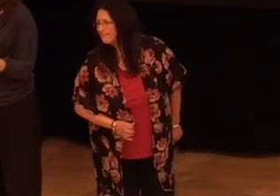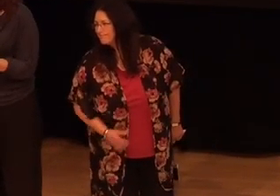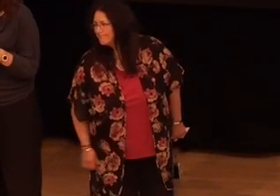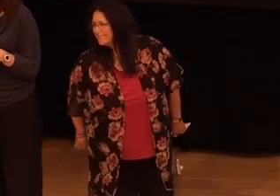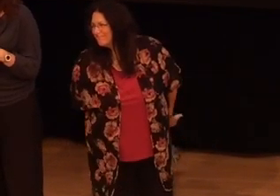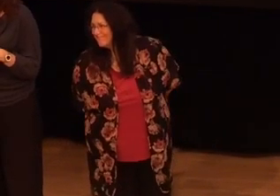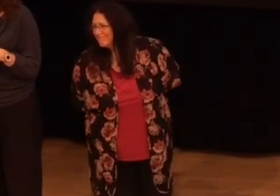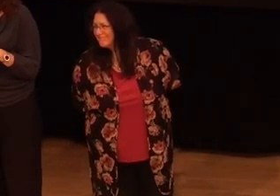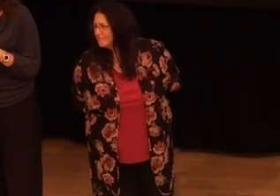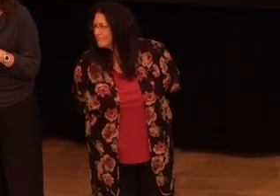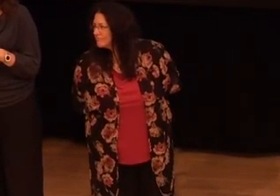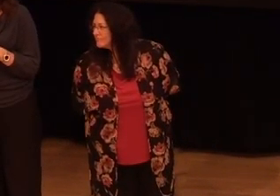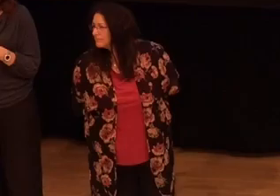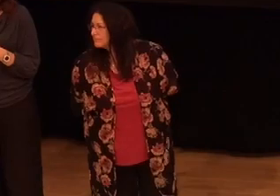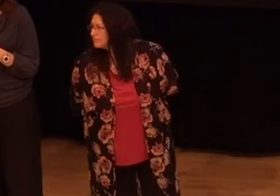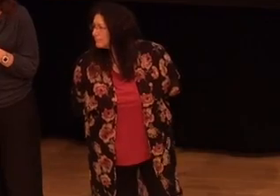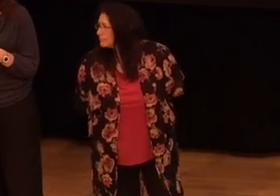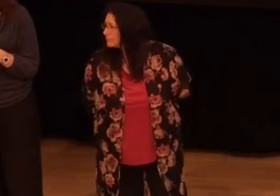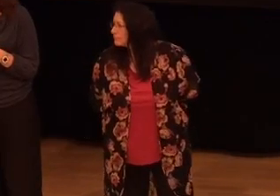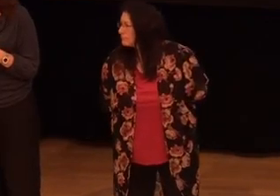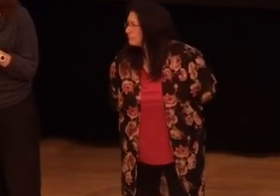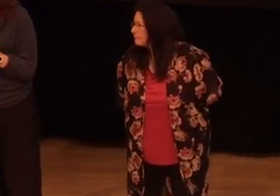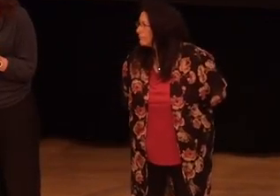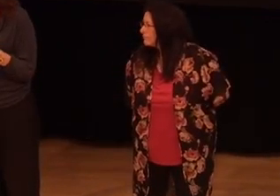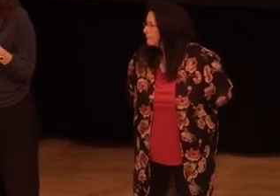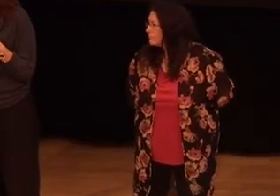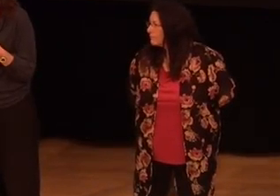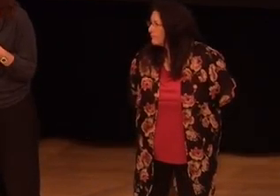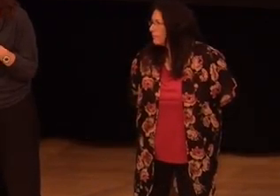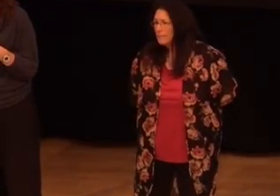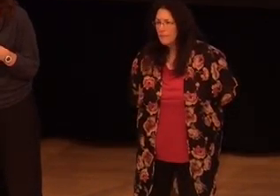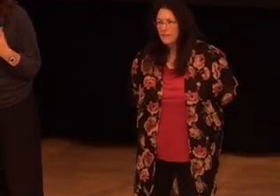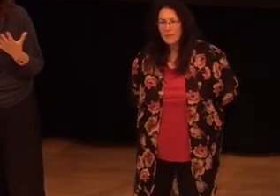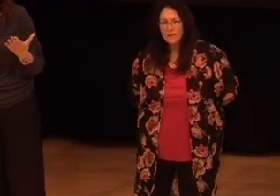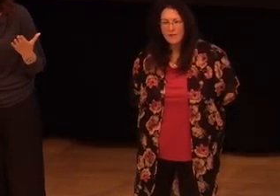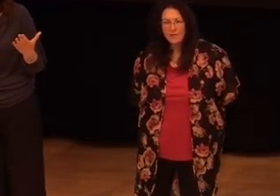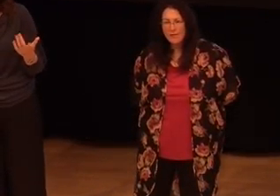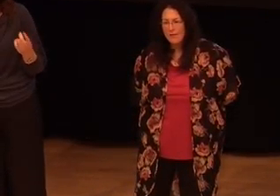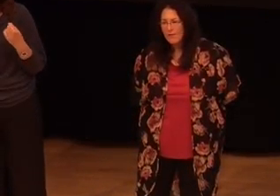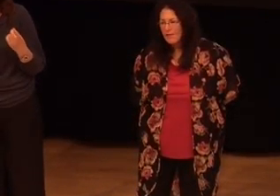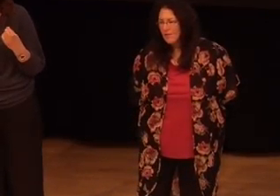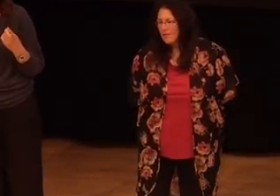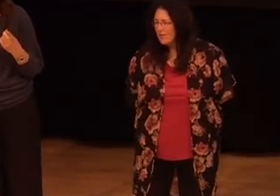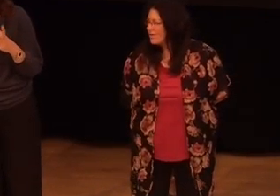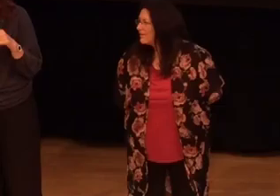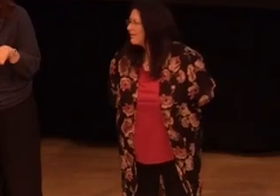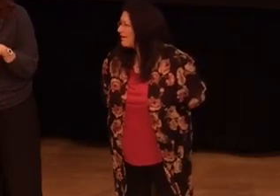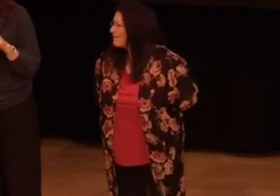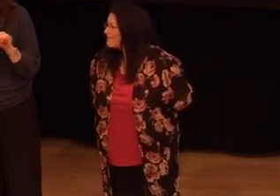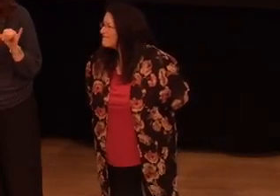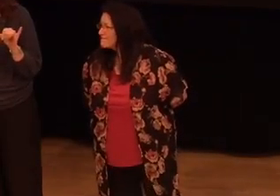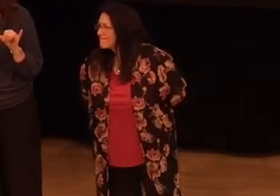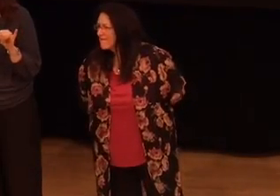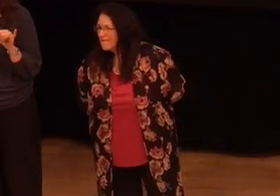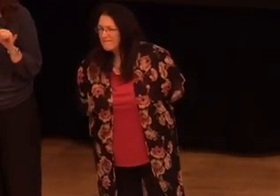it. Isaac, do we have a minute for any other questions? Are there any other questions? And of course, people can stay around and